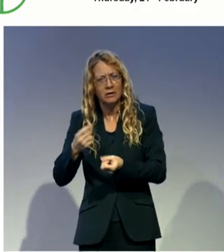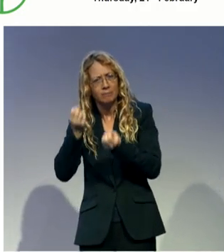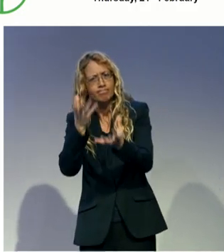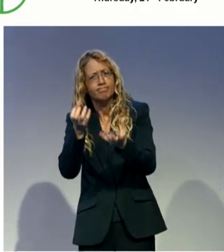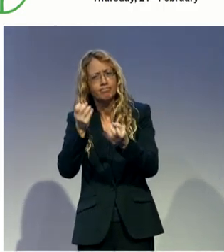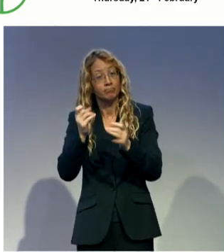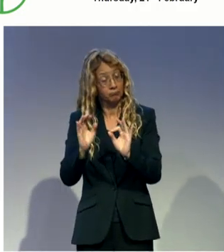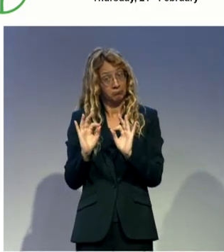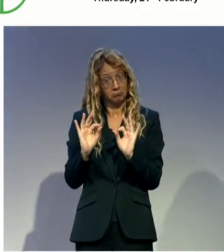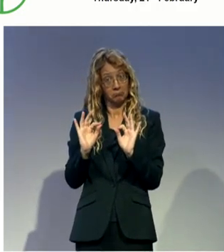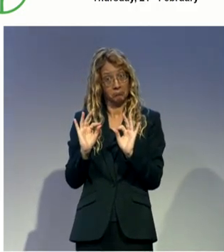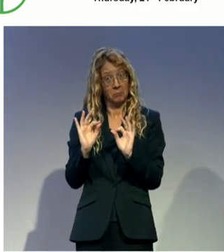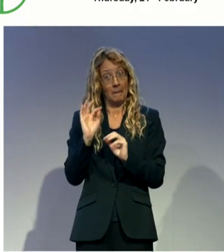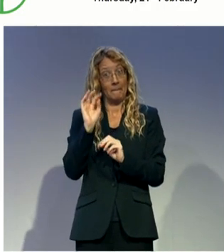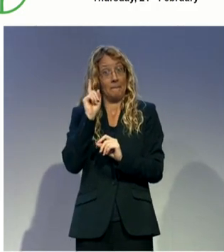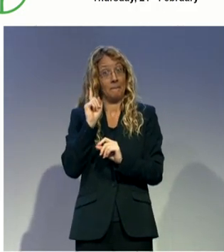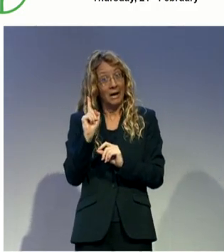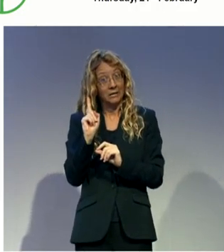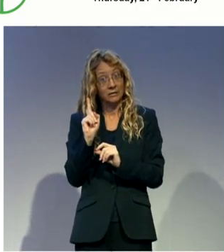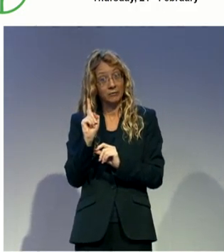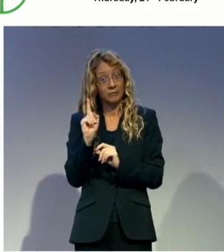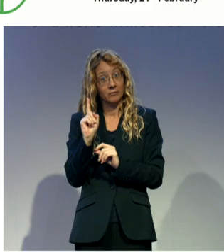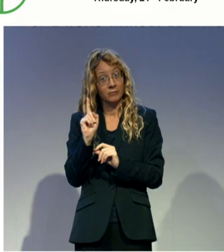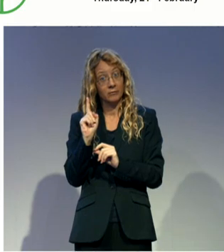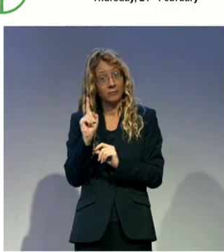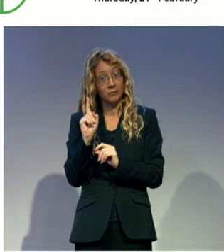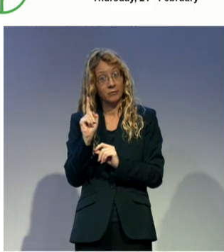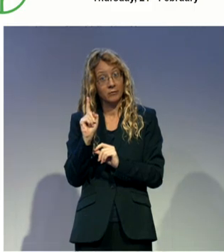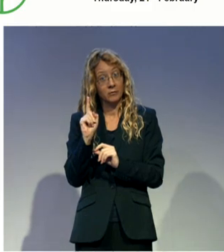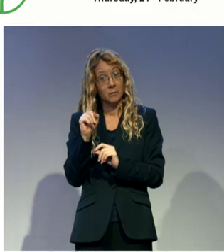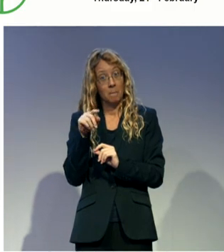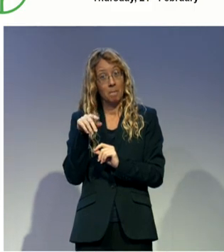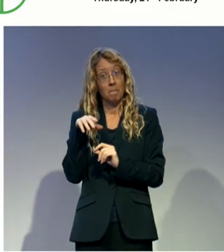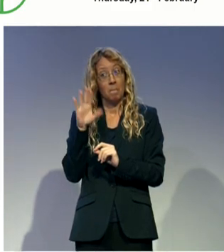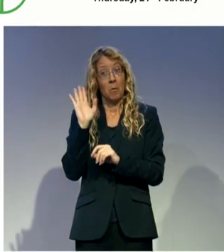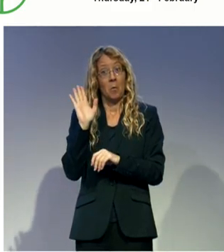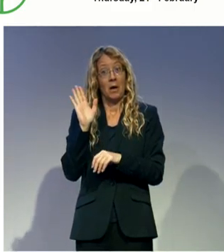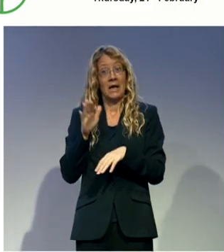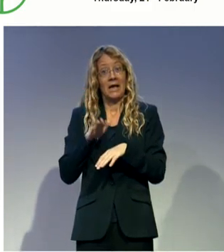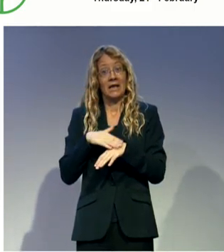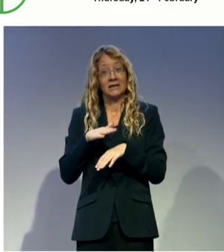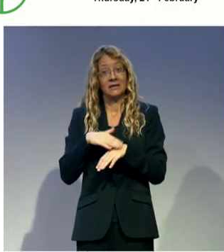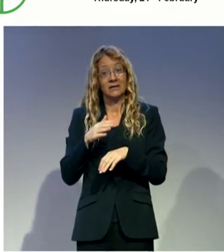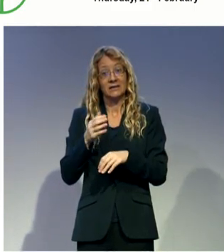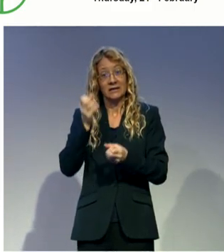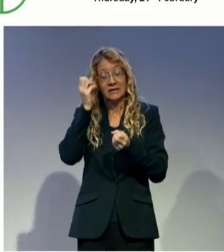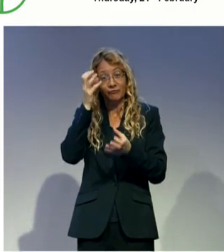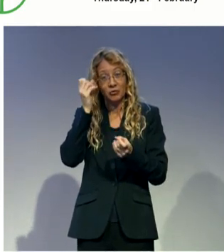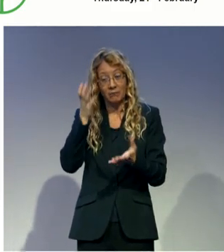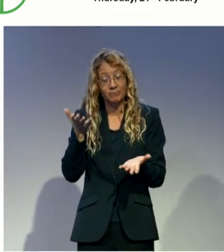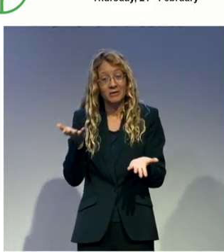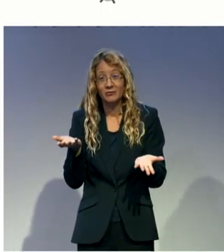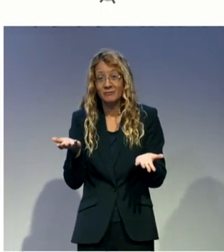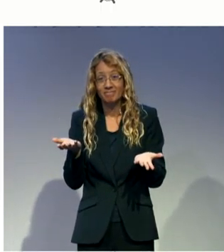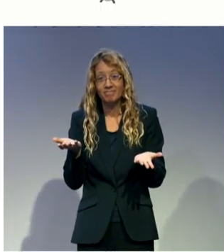more accessible and easy comprehensible information is available, the better it is for all of